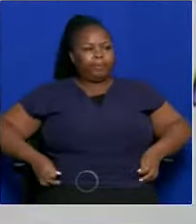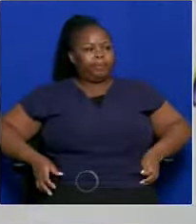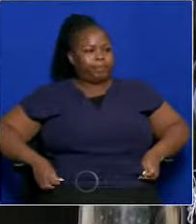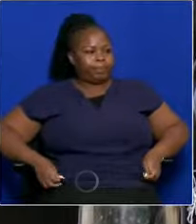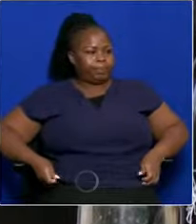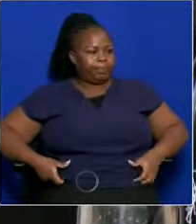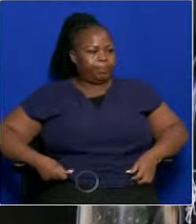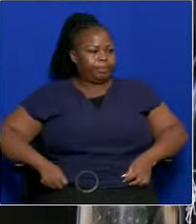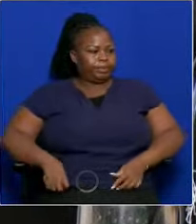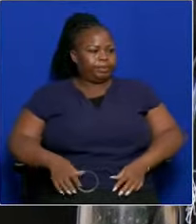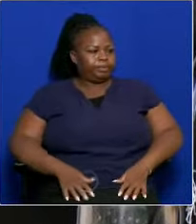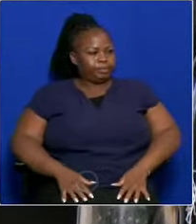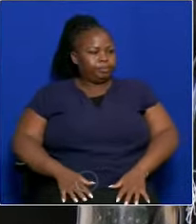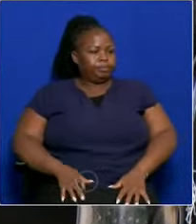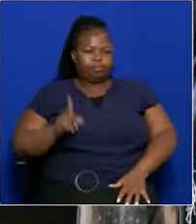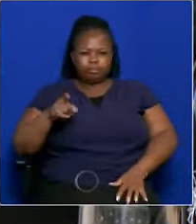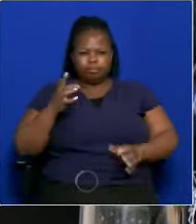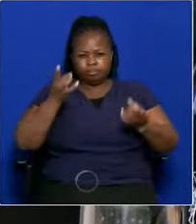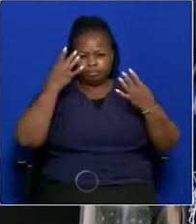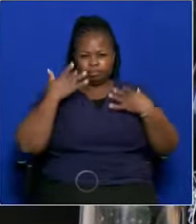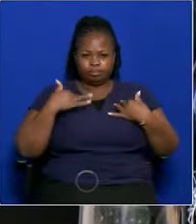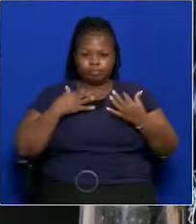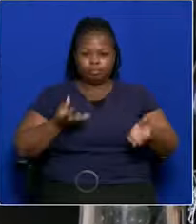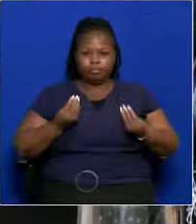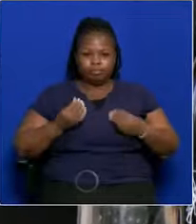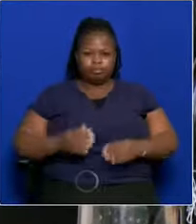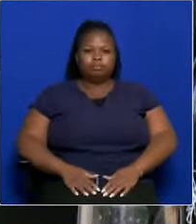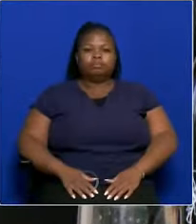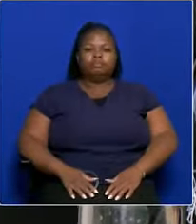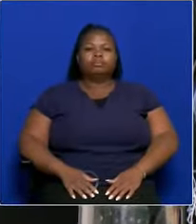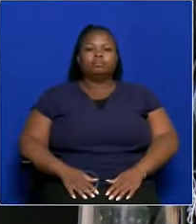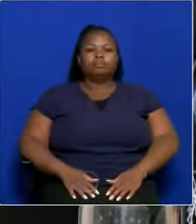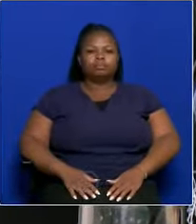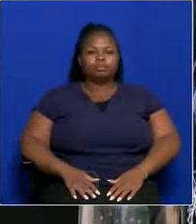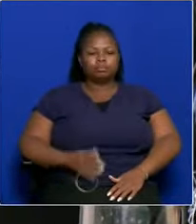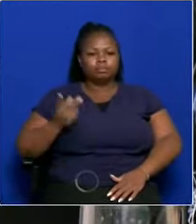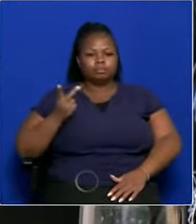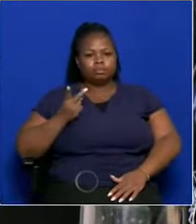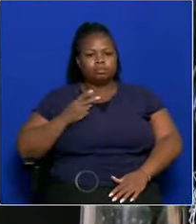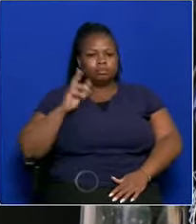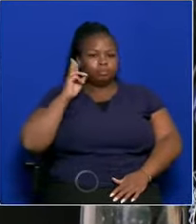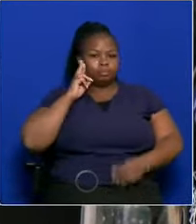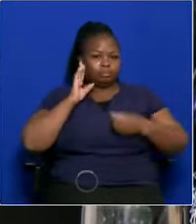General, you'll let me know when you're there. And also don't forget your mics.